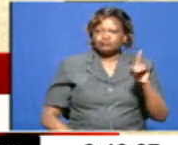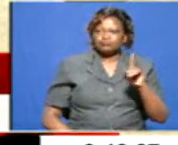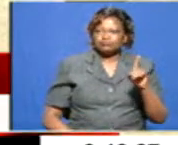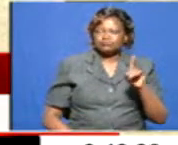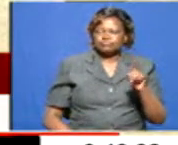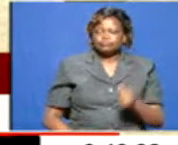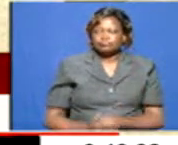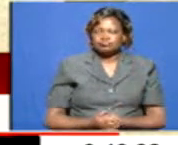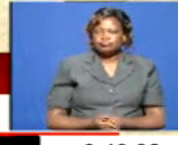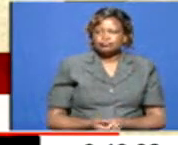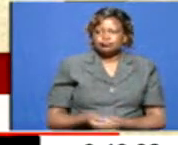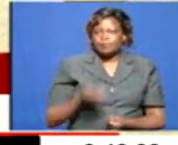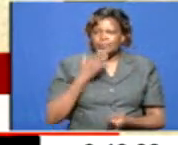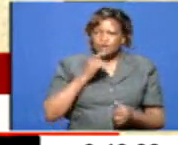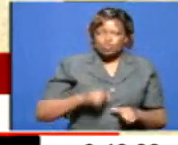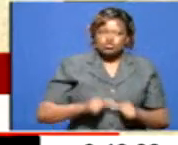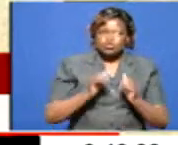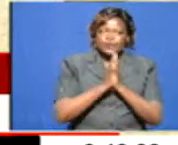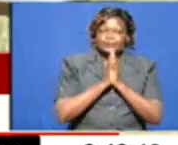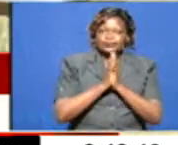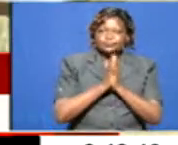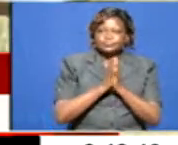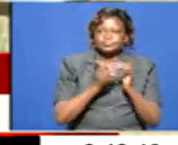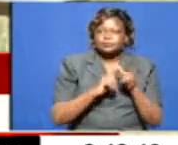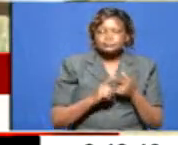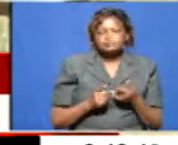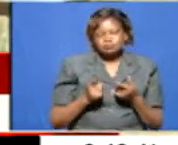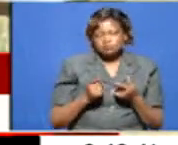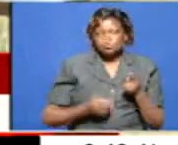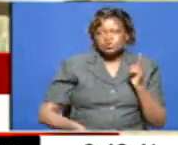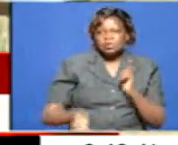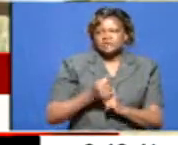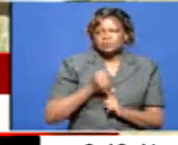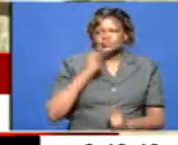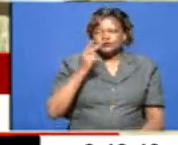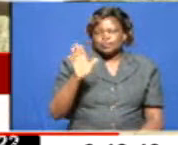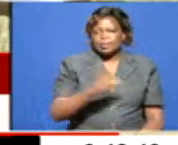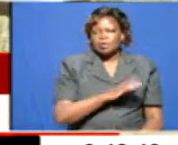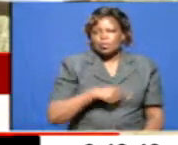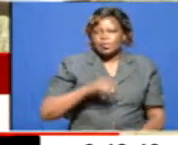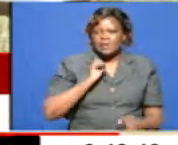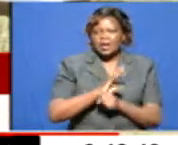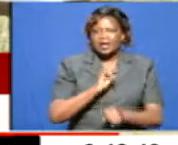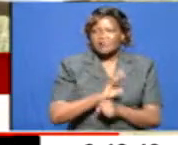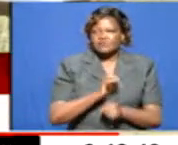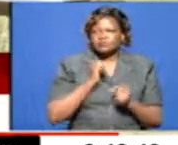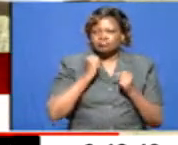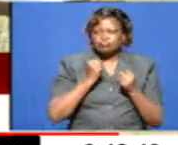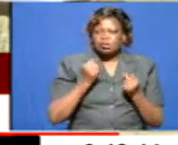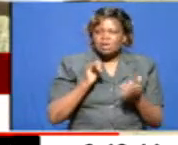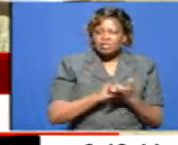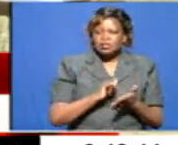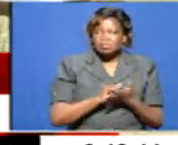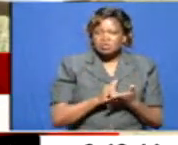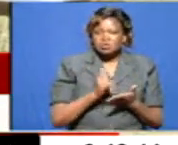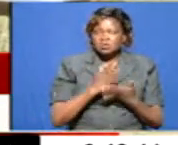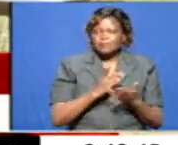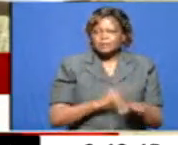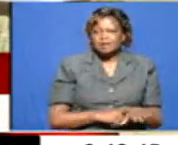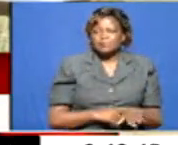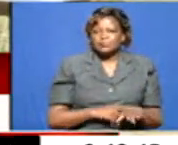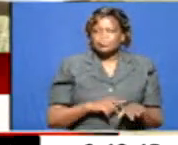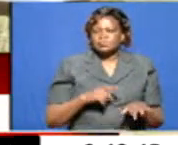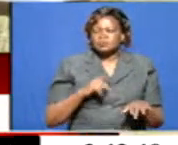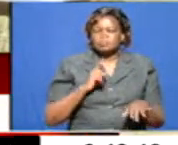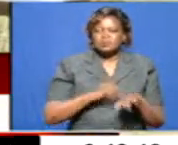na sidi kuomba Mungu na nyota yake itatimia. And advise our athletes that sometimes when they get